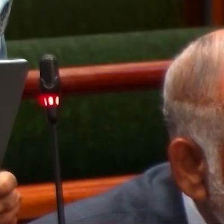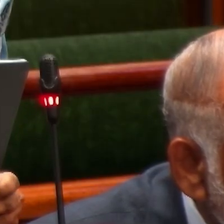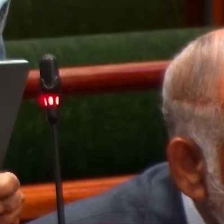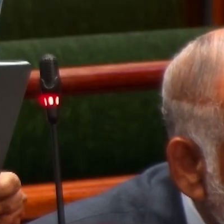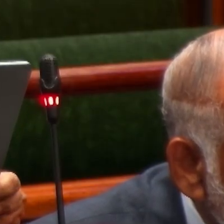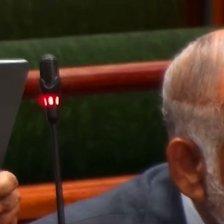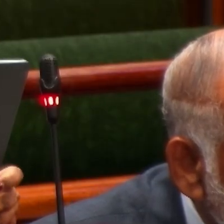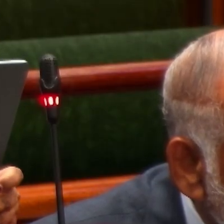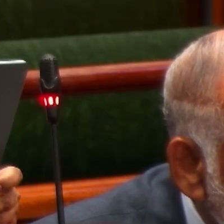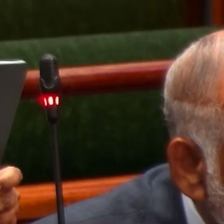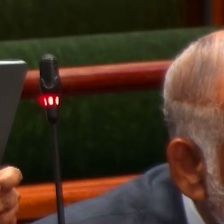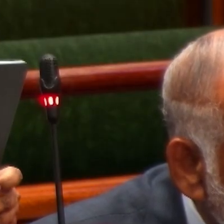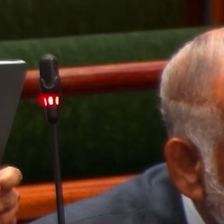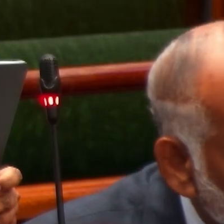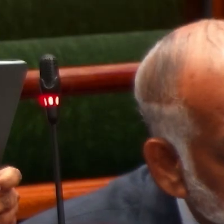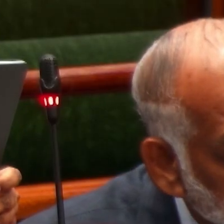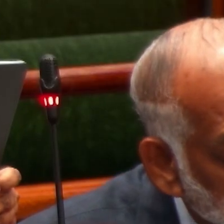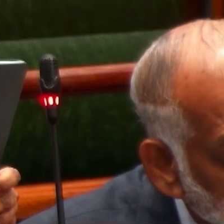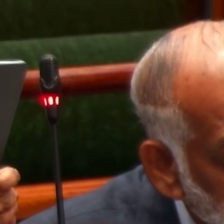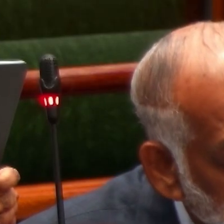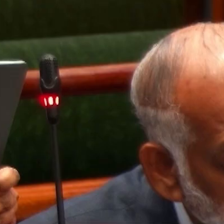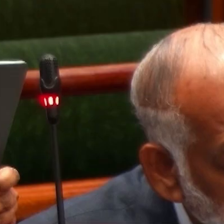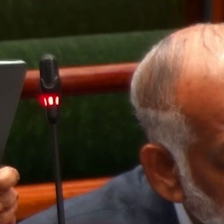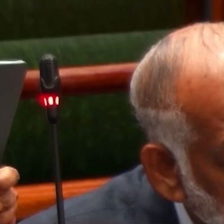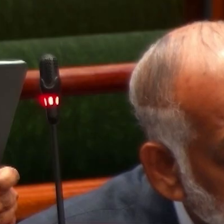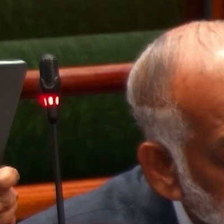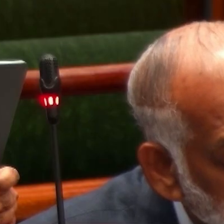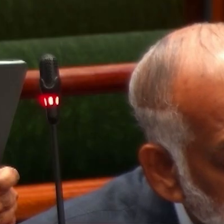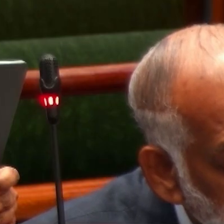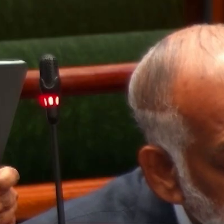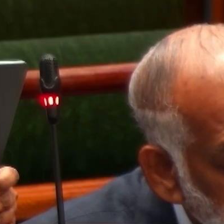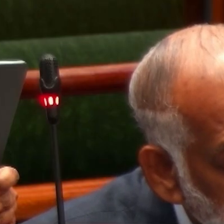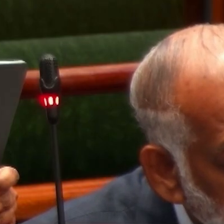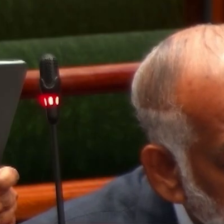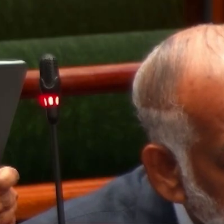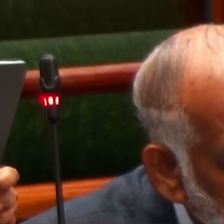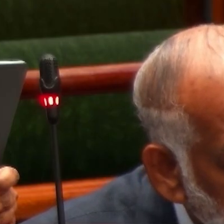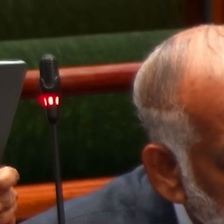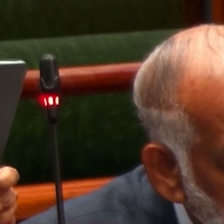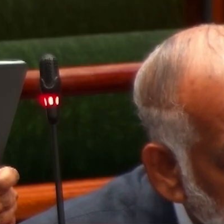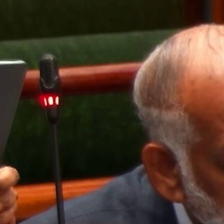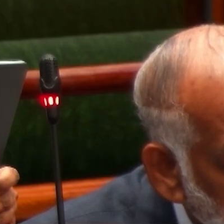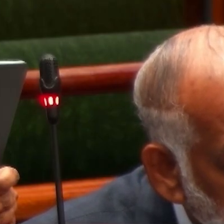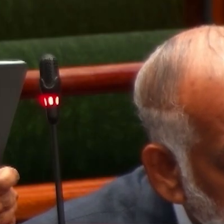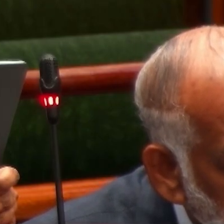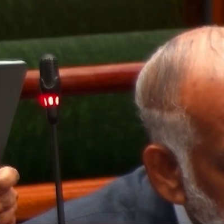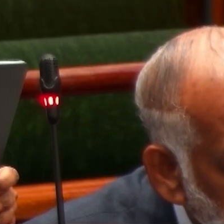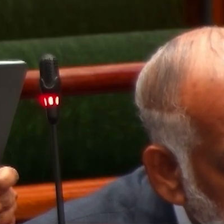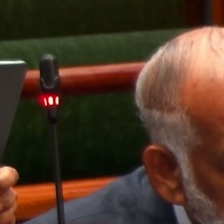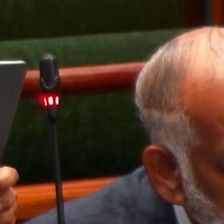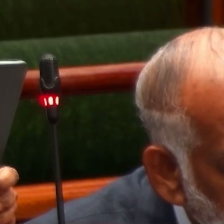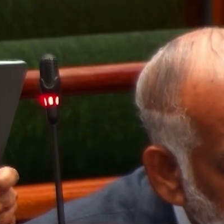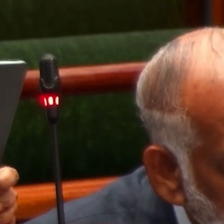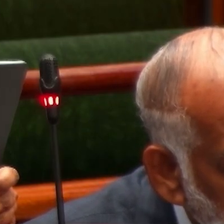Honorable Leader of Opposition, Members of Parliament. Dear Fiji, Dolavina, Namaste, Ram Ram,